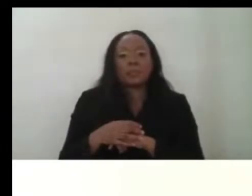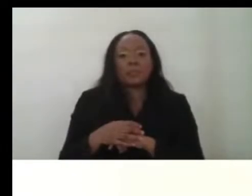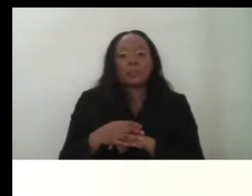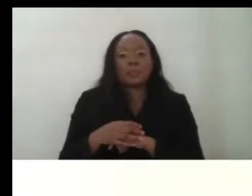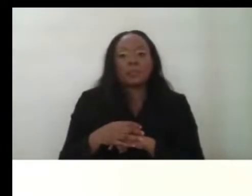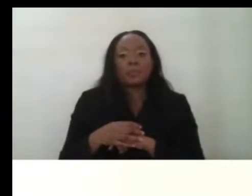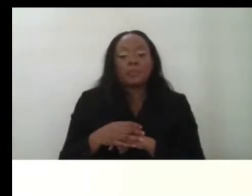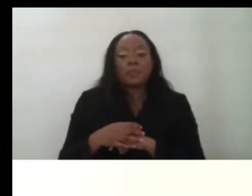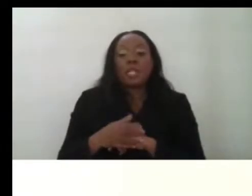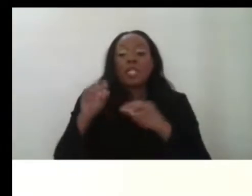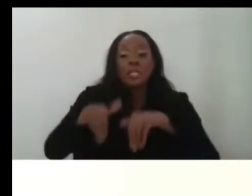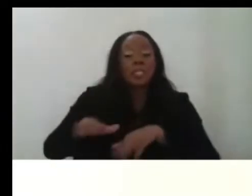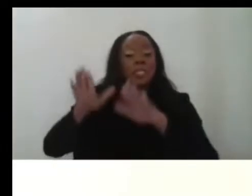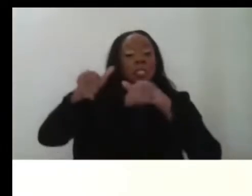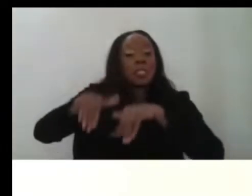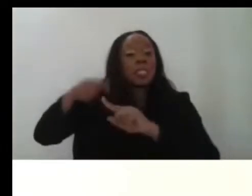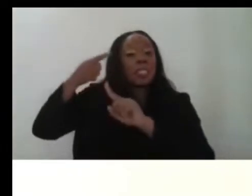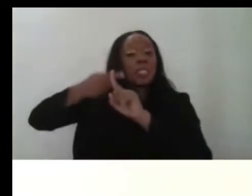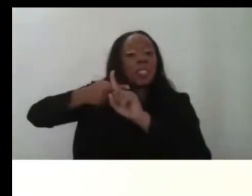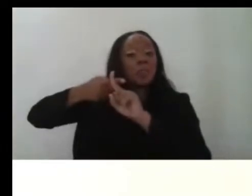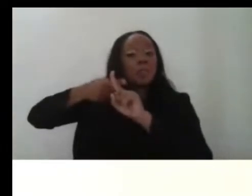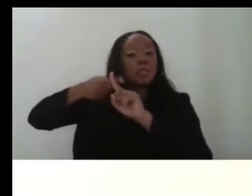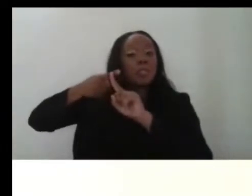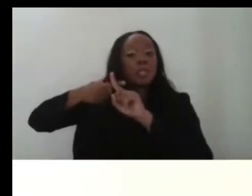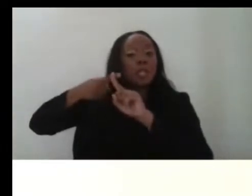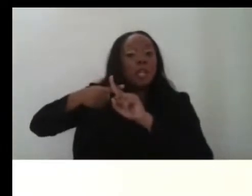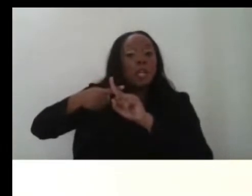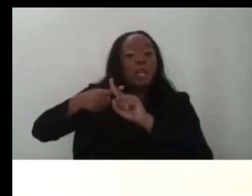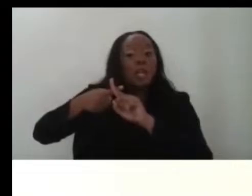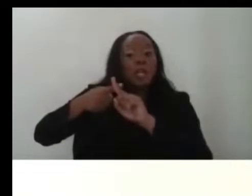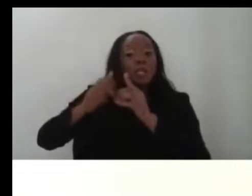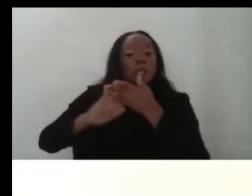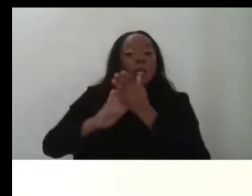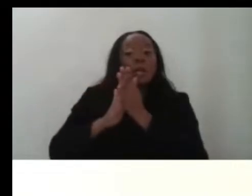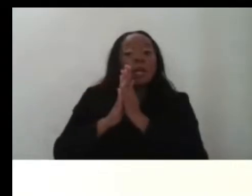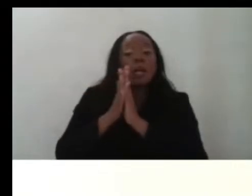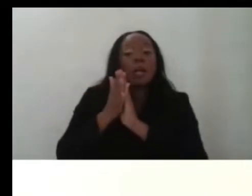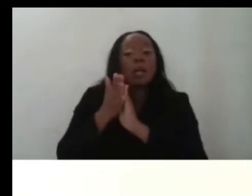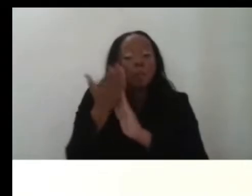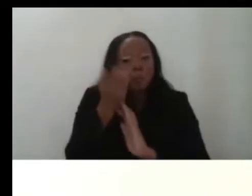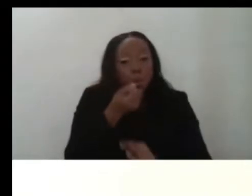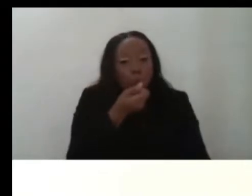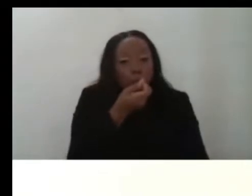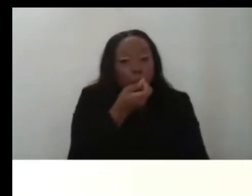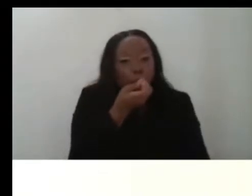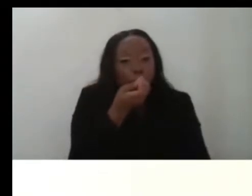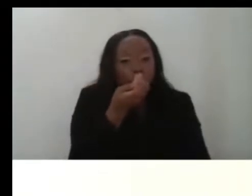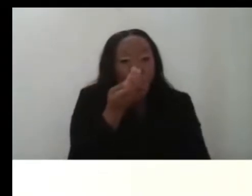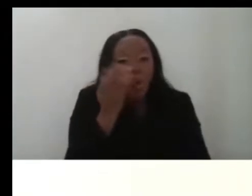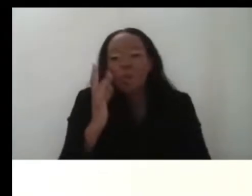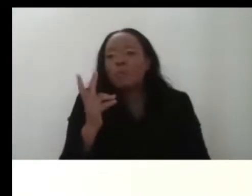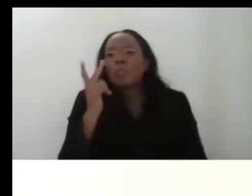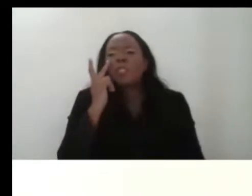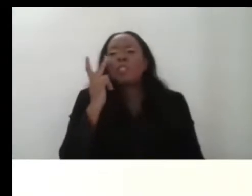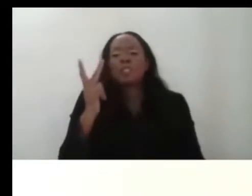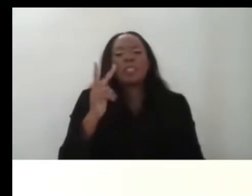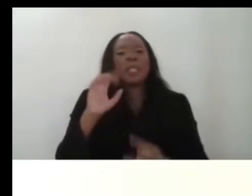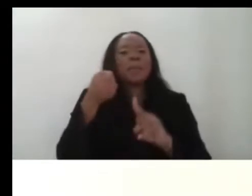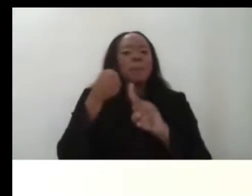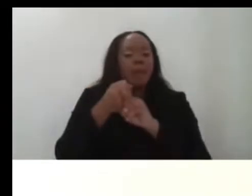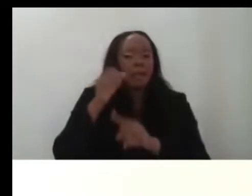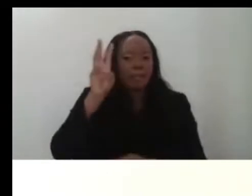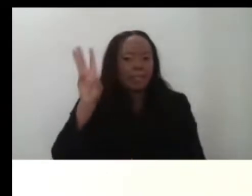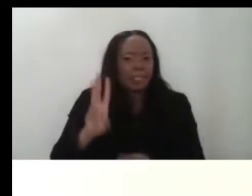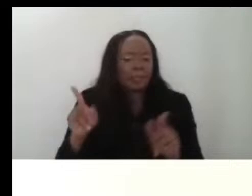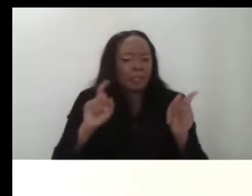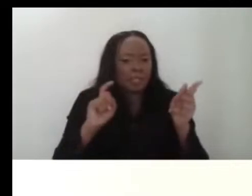surface temperatures is having on the climate, weather and climate. And we're starting to see these changes unfold before our eyes. I